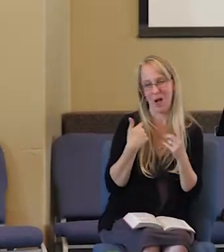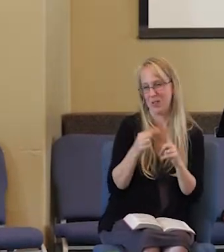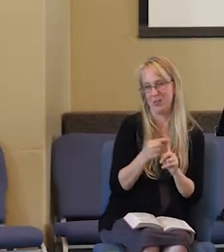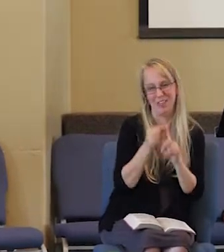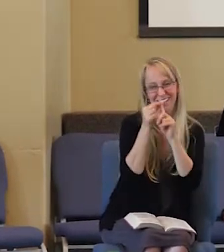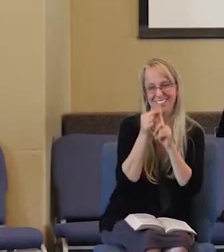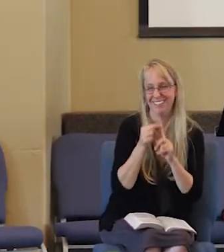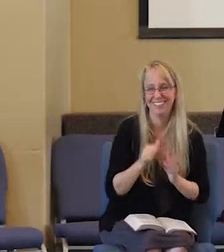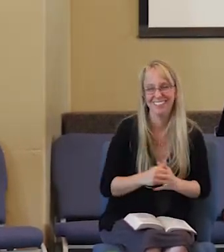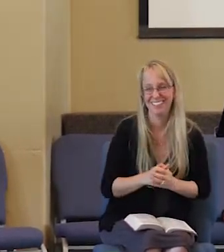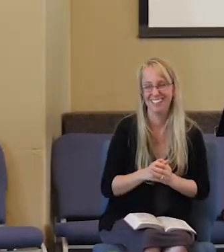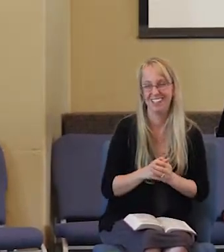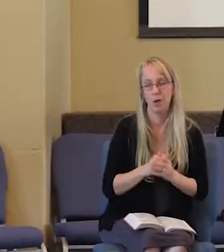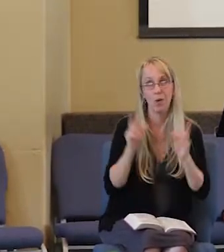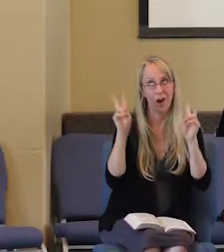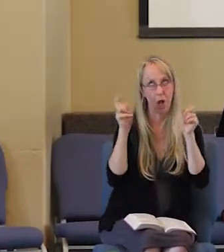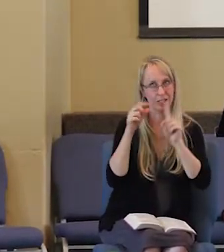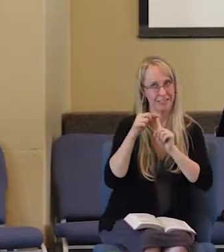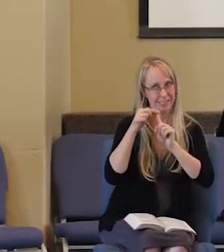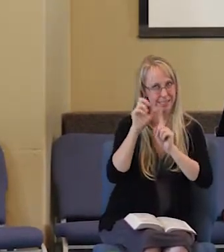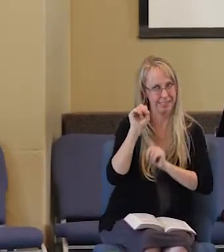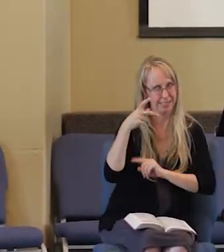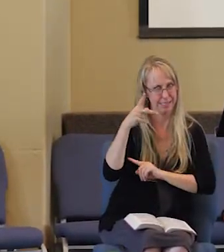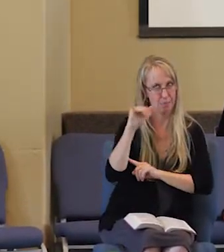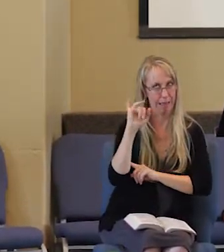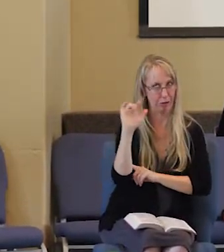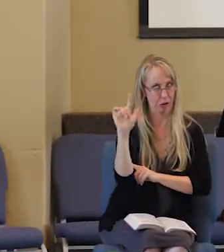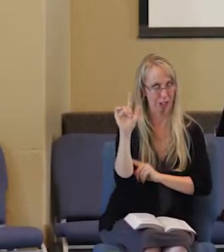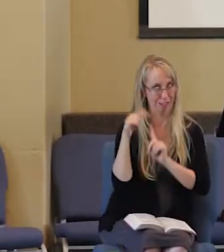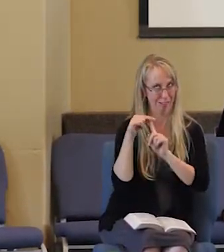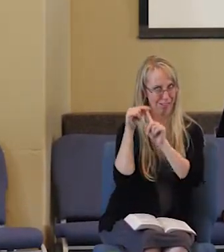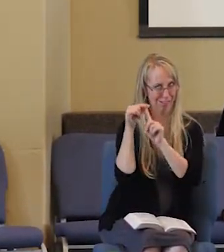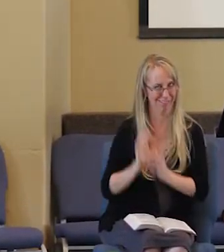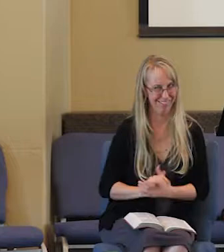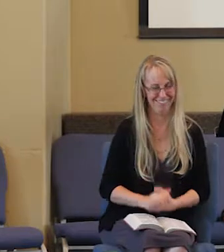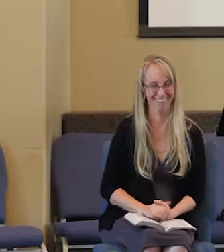Because we're all unique, we're all special.